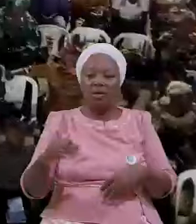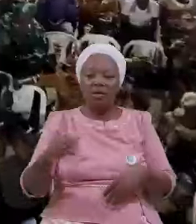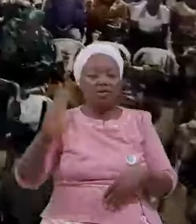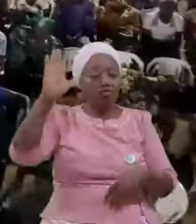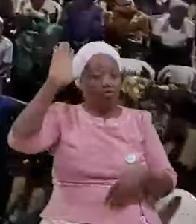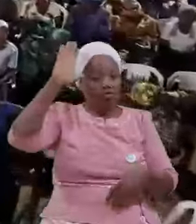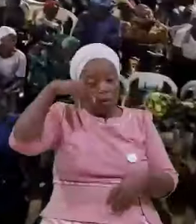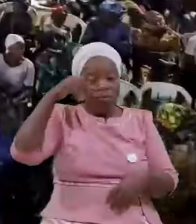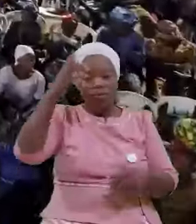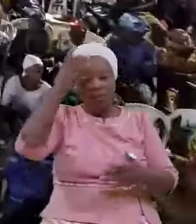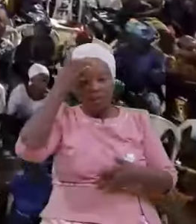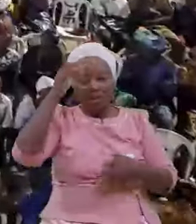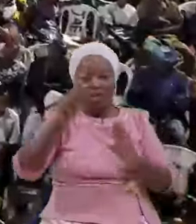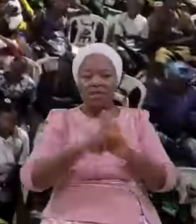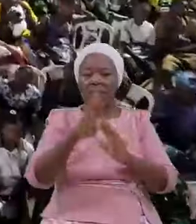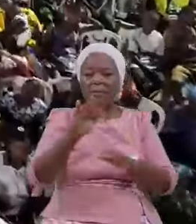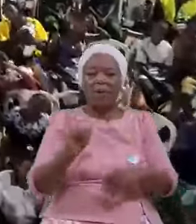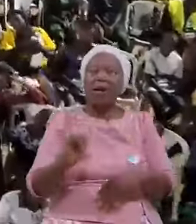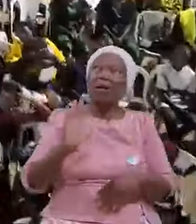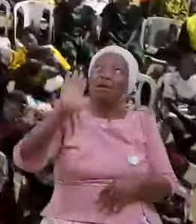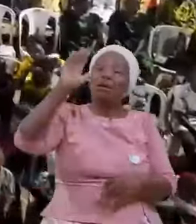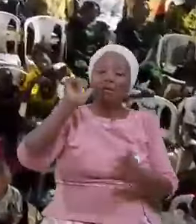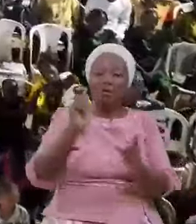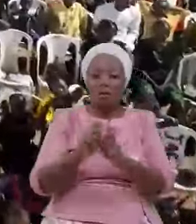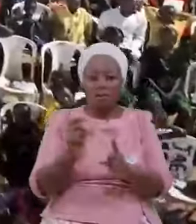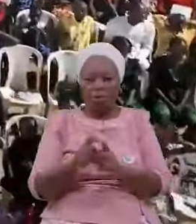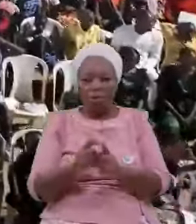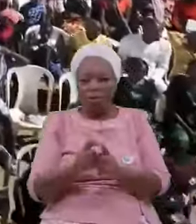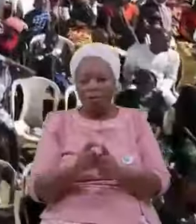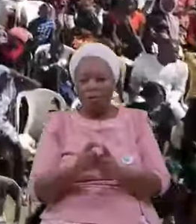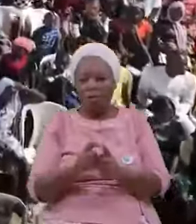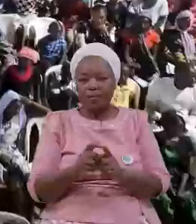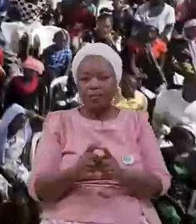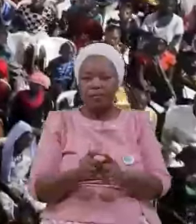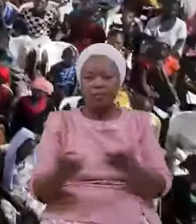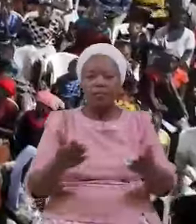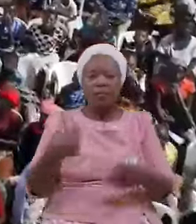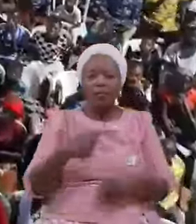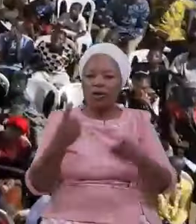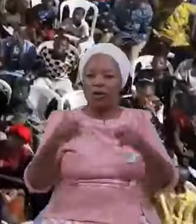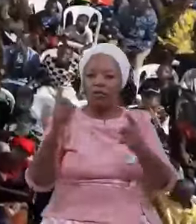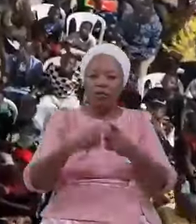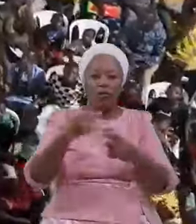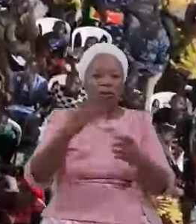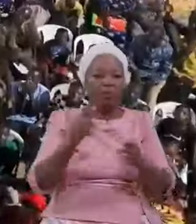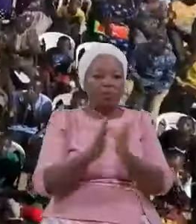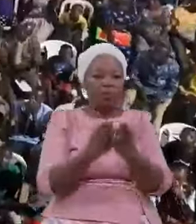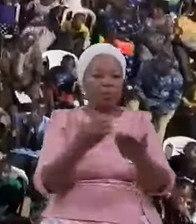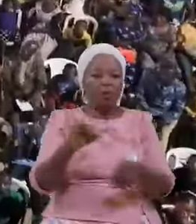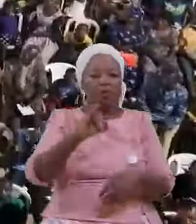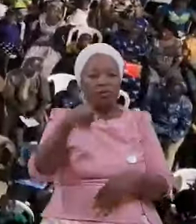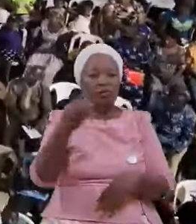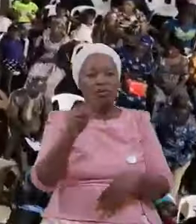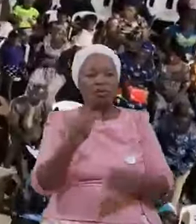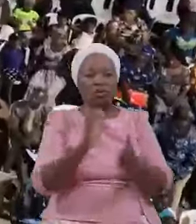sicknesses by his word. Here we come to John chapter 5.